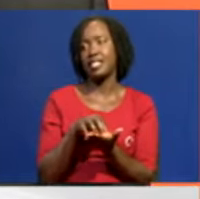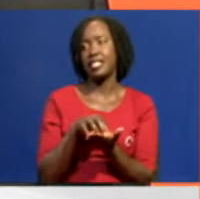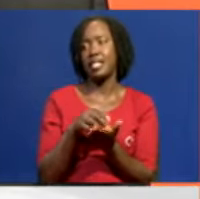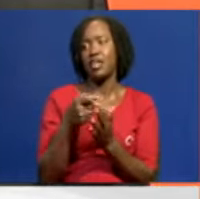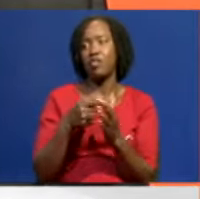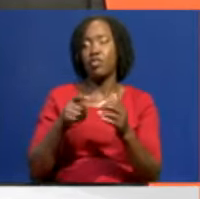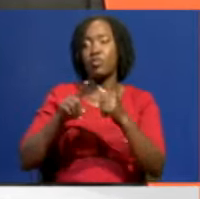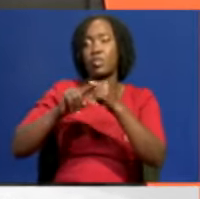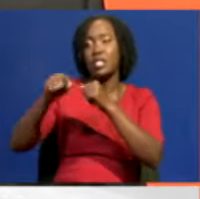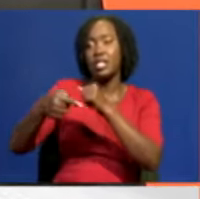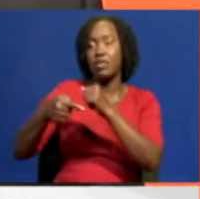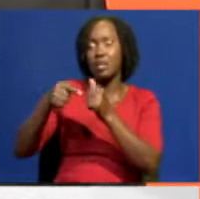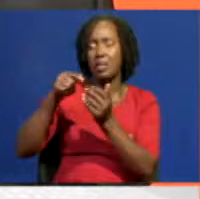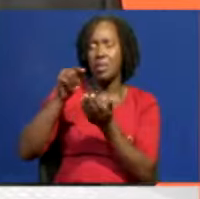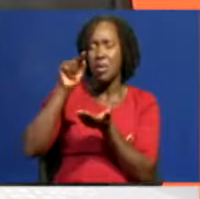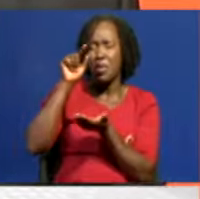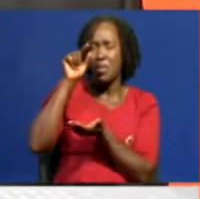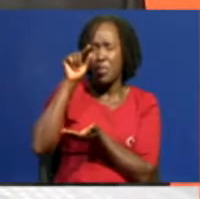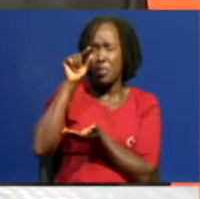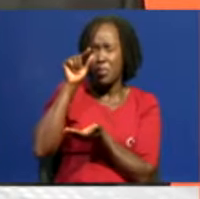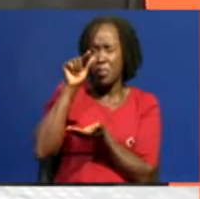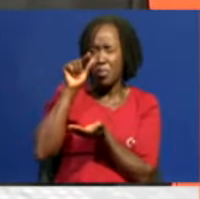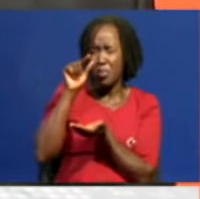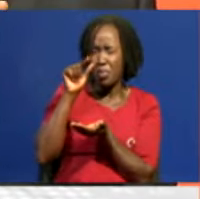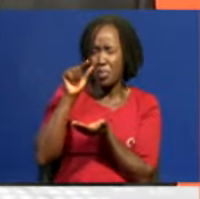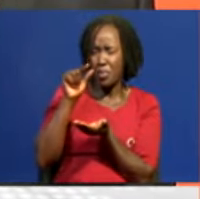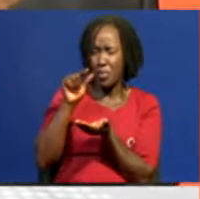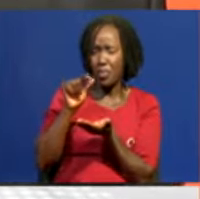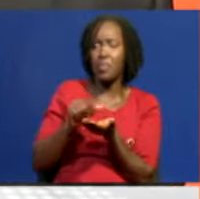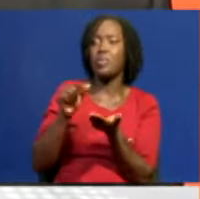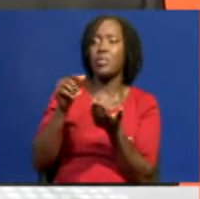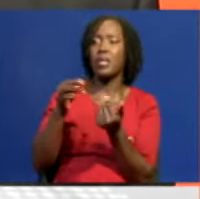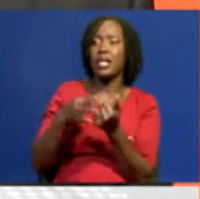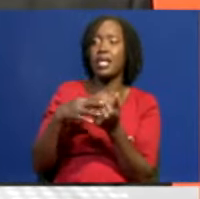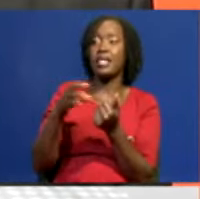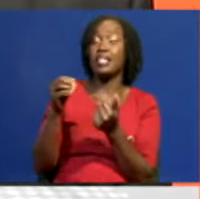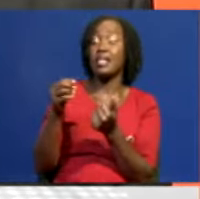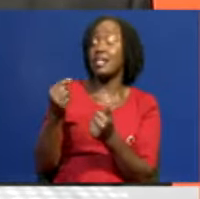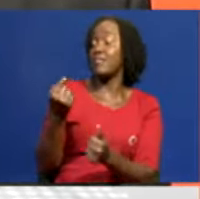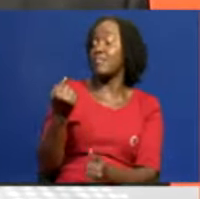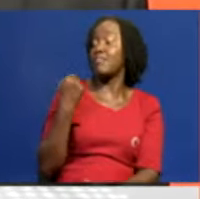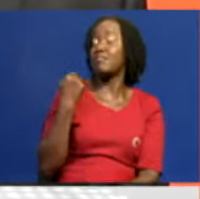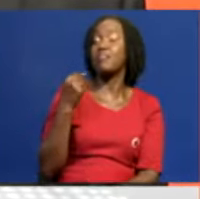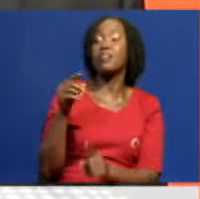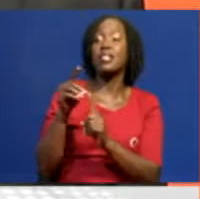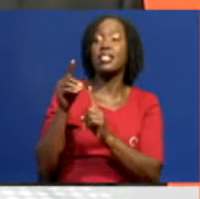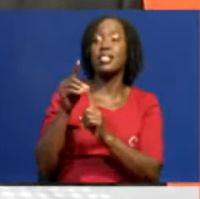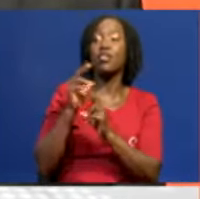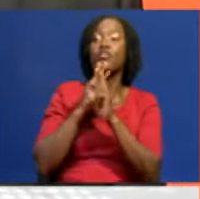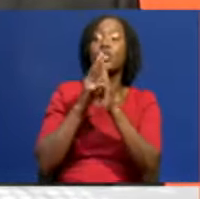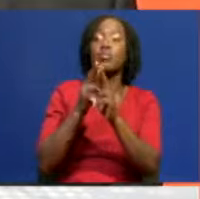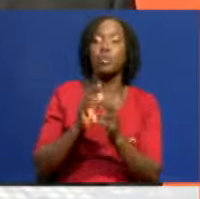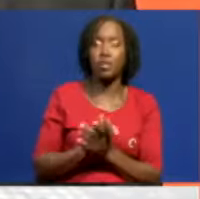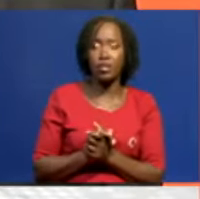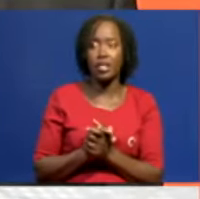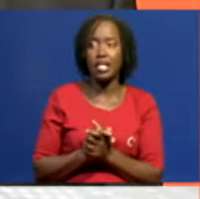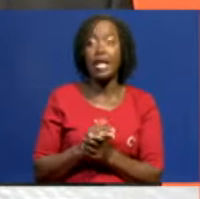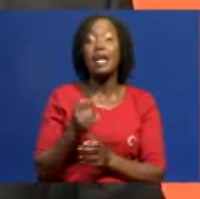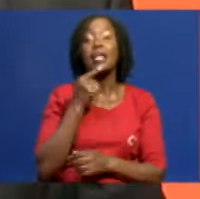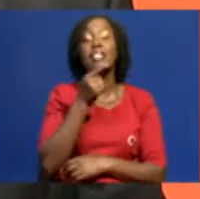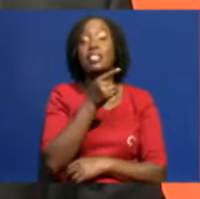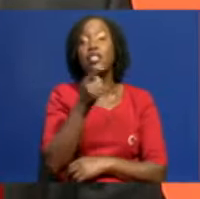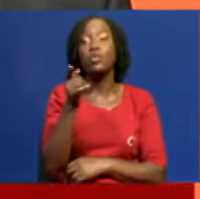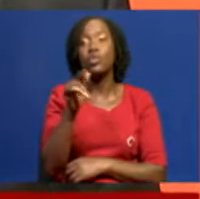from 6,000 to 800 as at that date of that report. I can tell